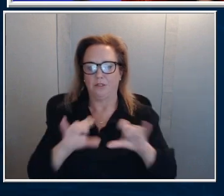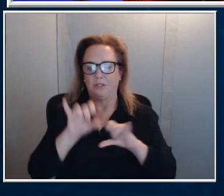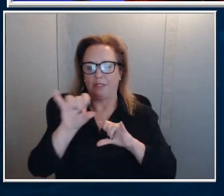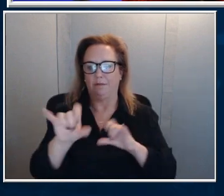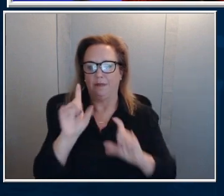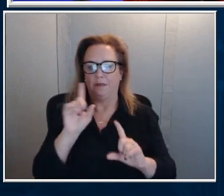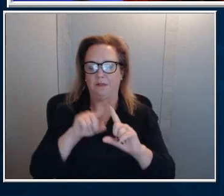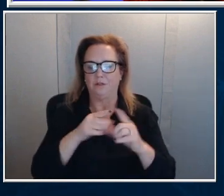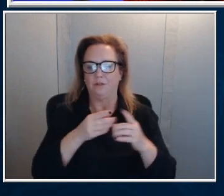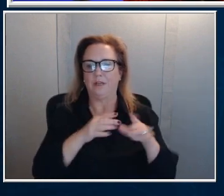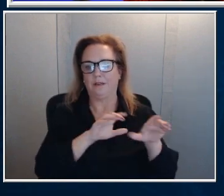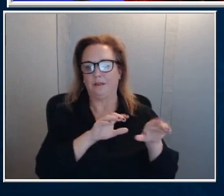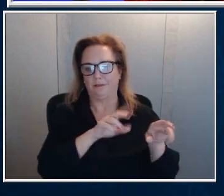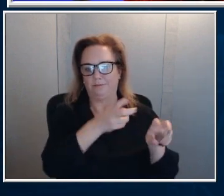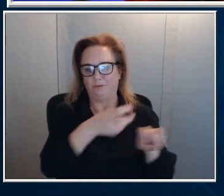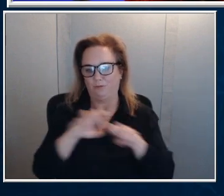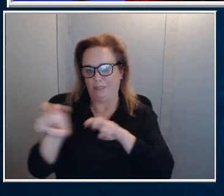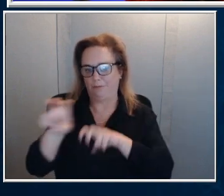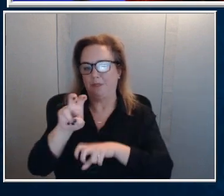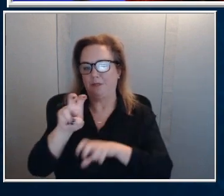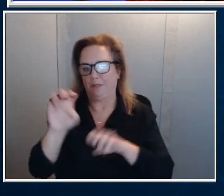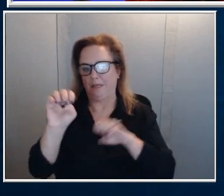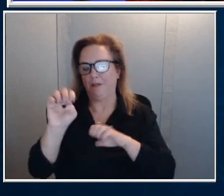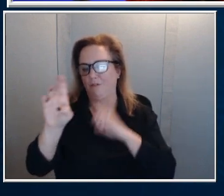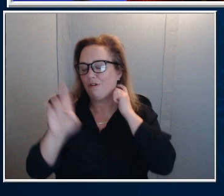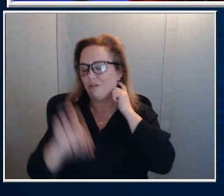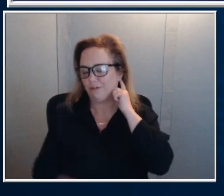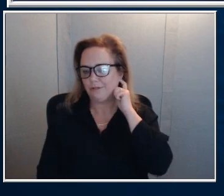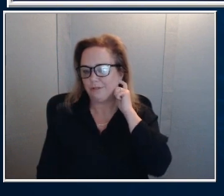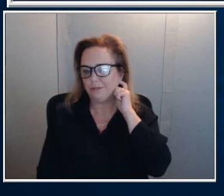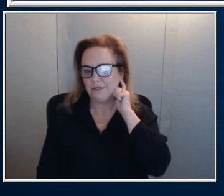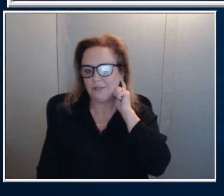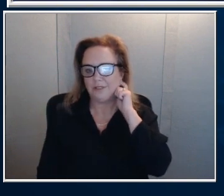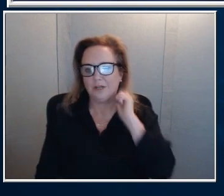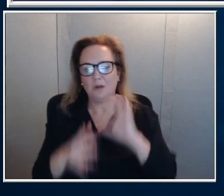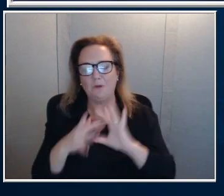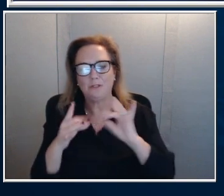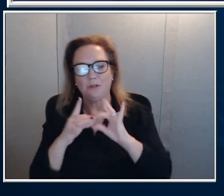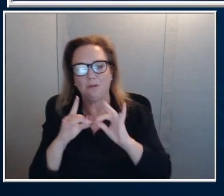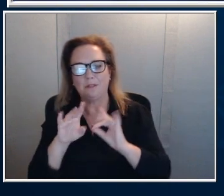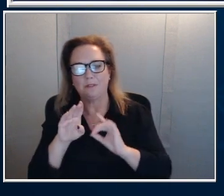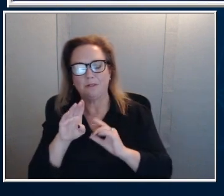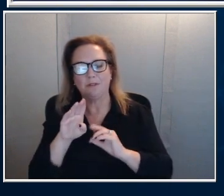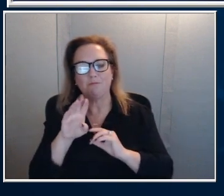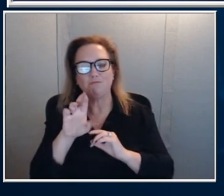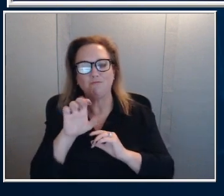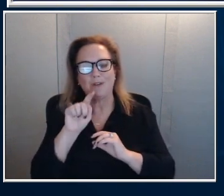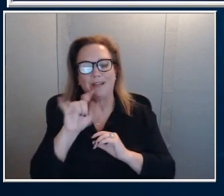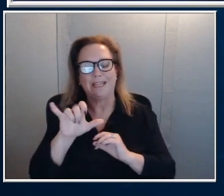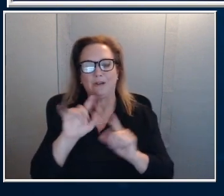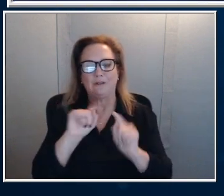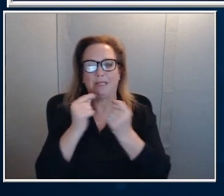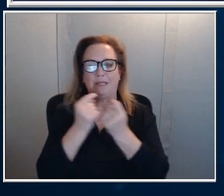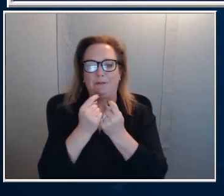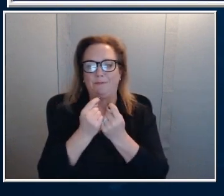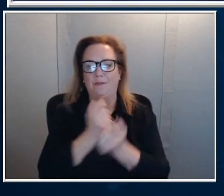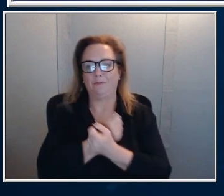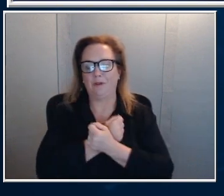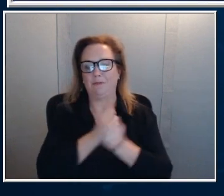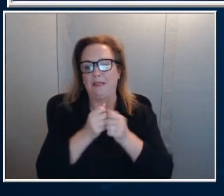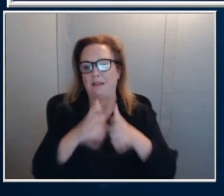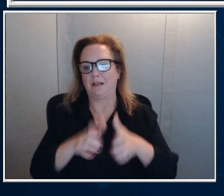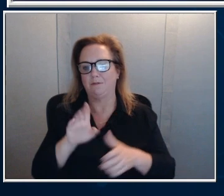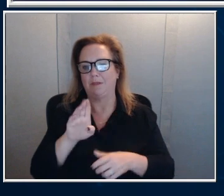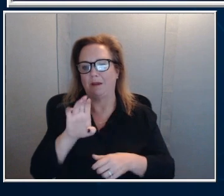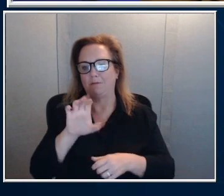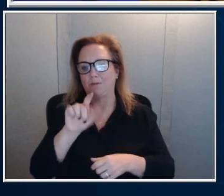handed me off at emergency at the hospital. What's your message to Brittany and her team? Oh my gosh, we would be lost without you, Brittany. We'd